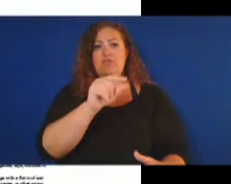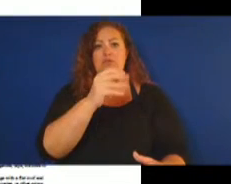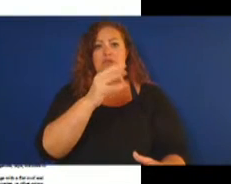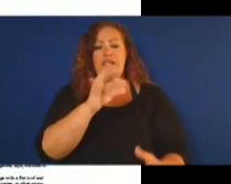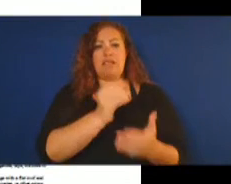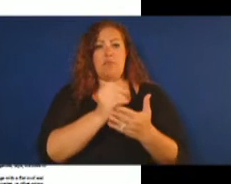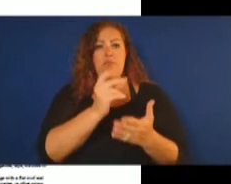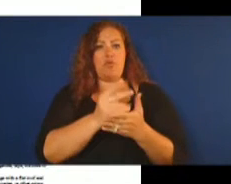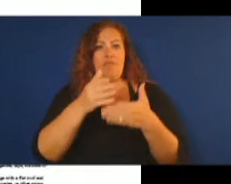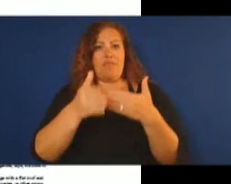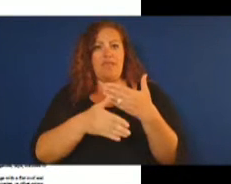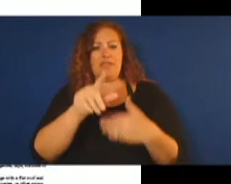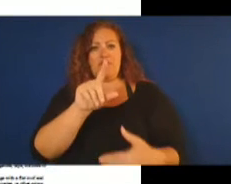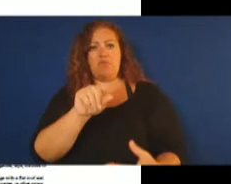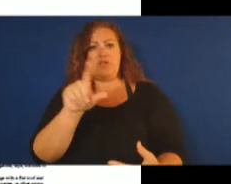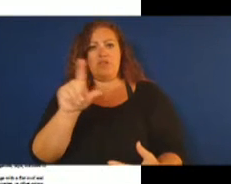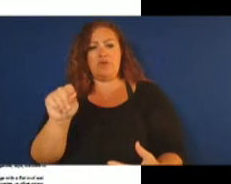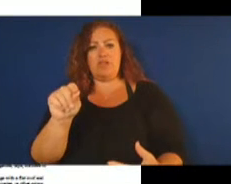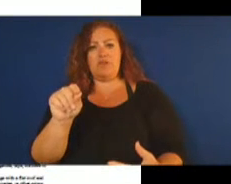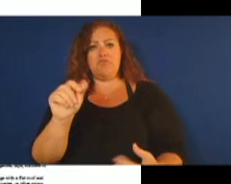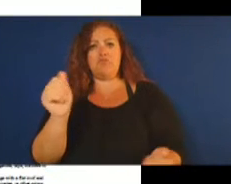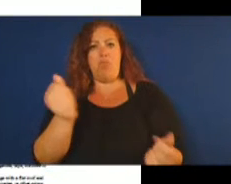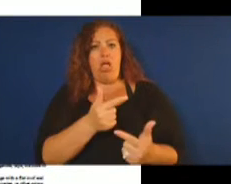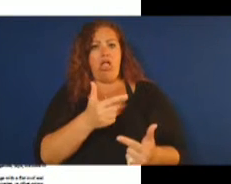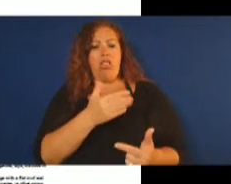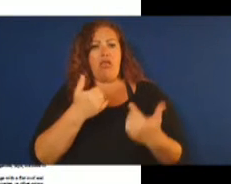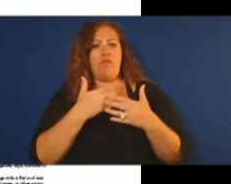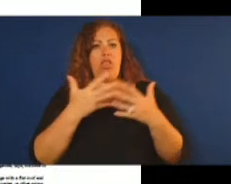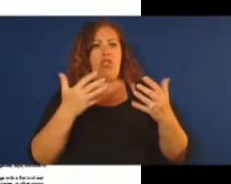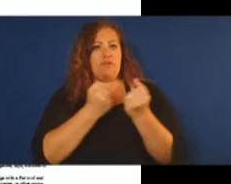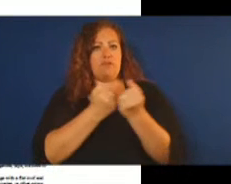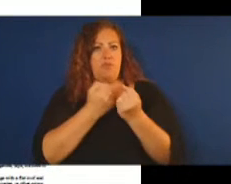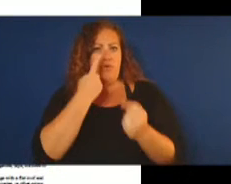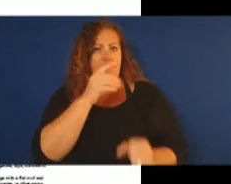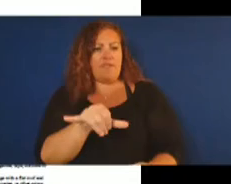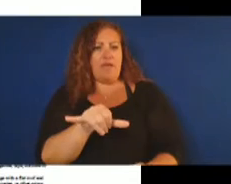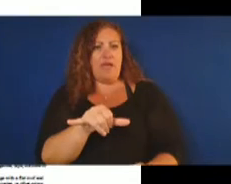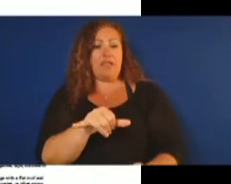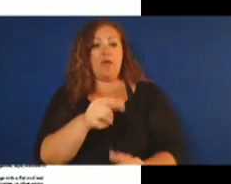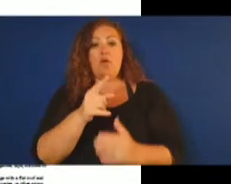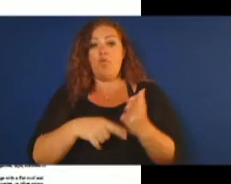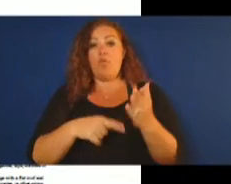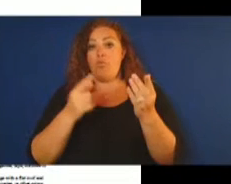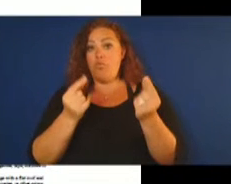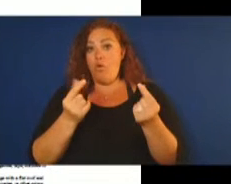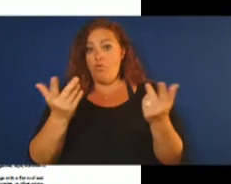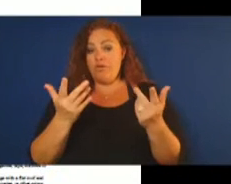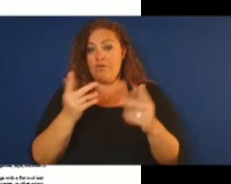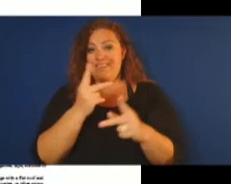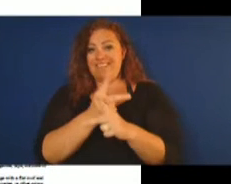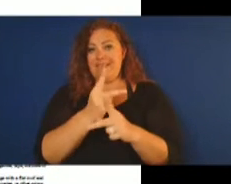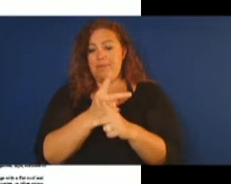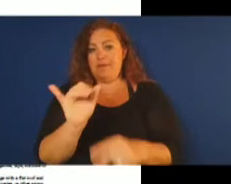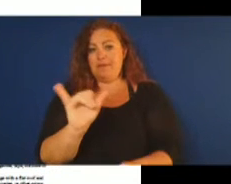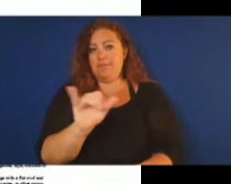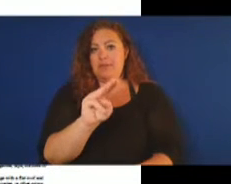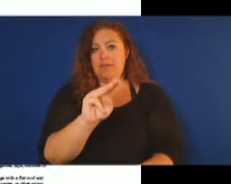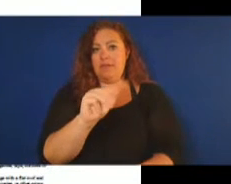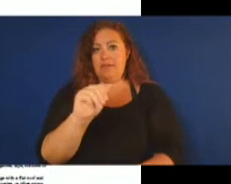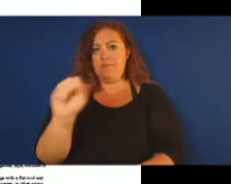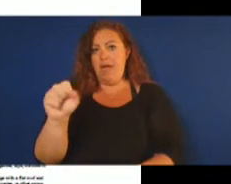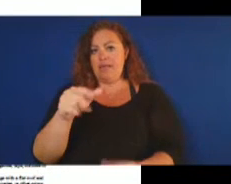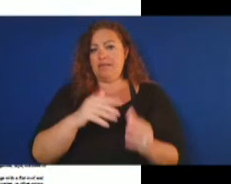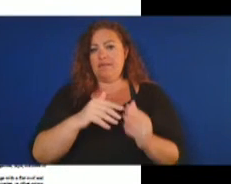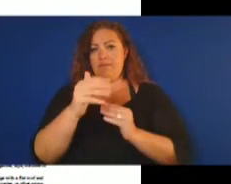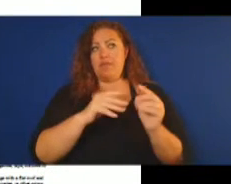2020 um unanimously and had a lot of support for it what we did was keep the similar mass of the building uh but after